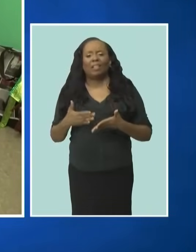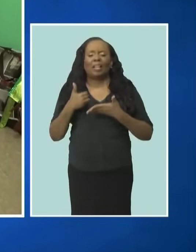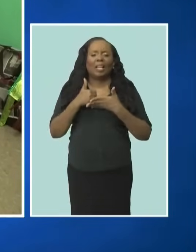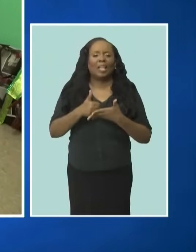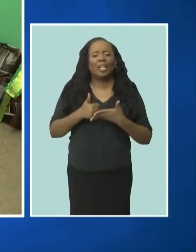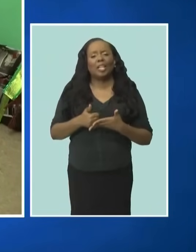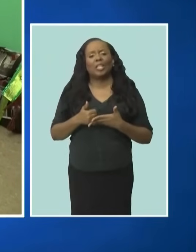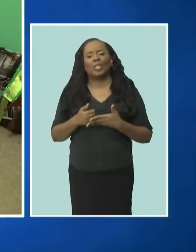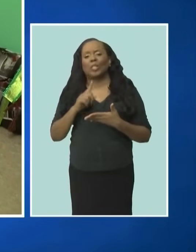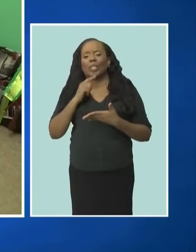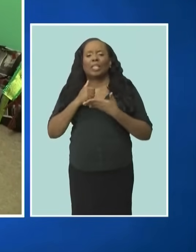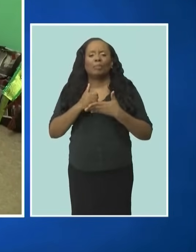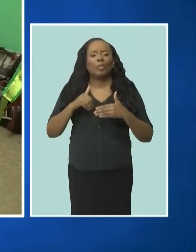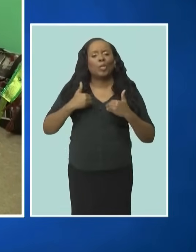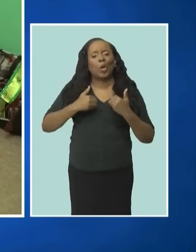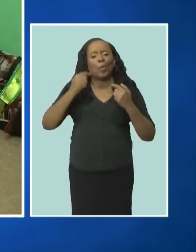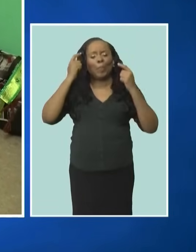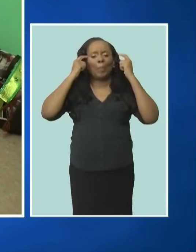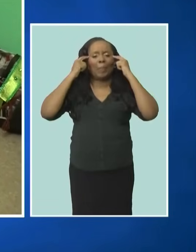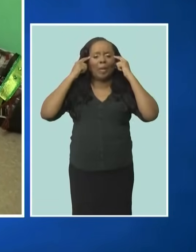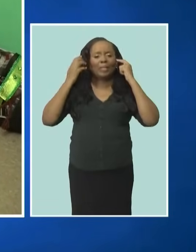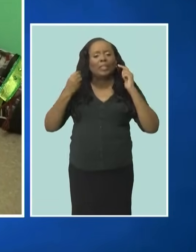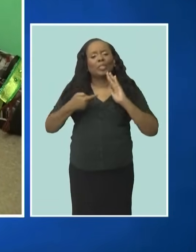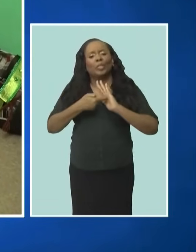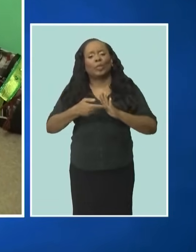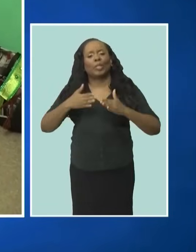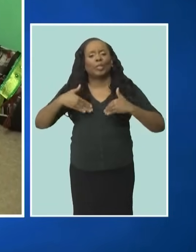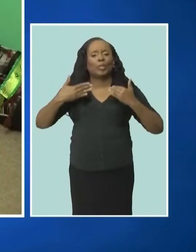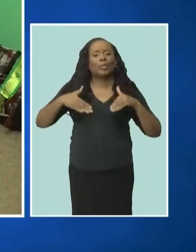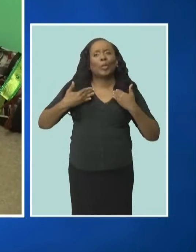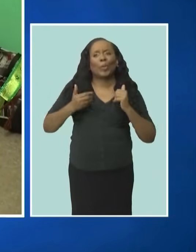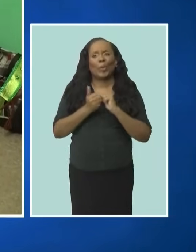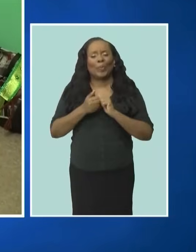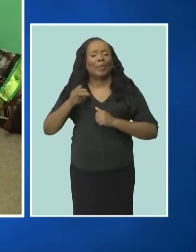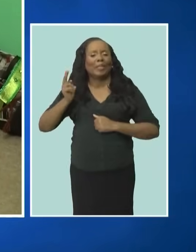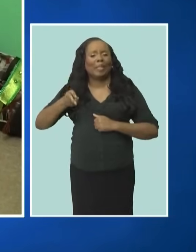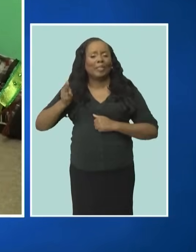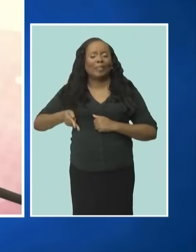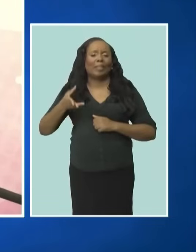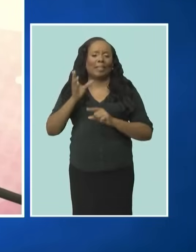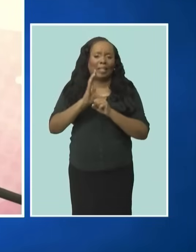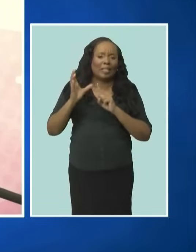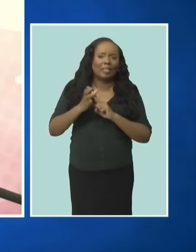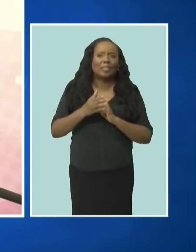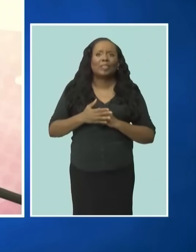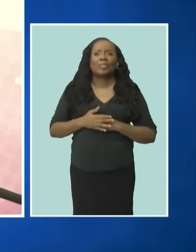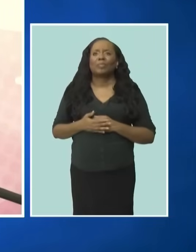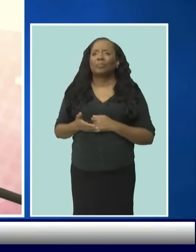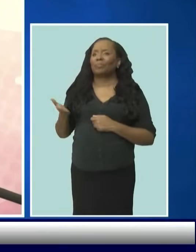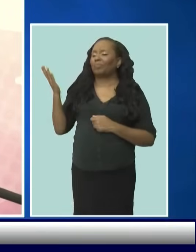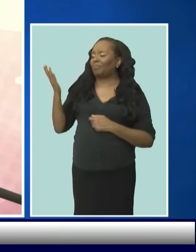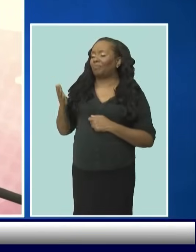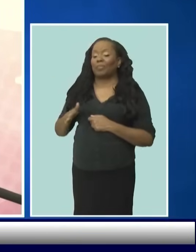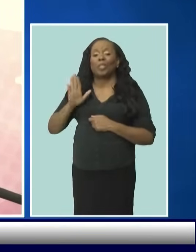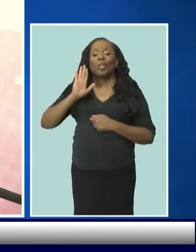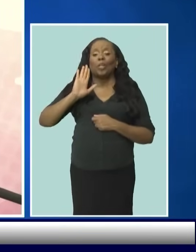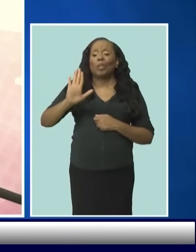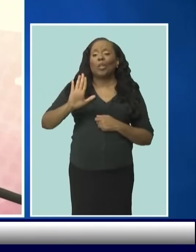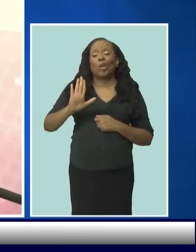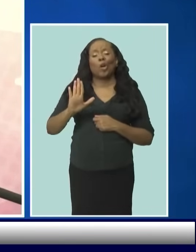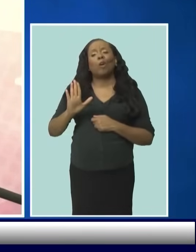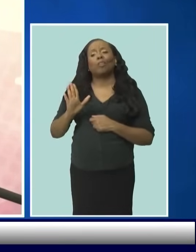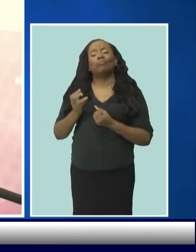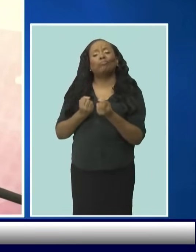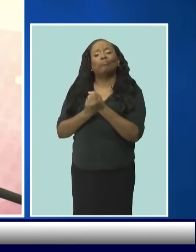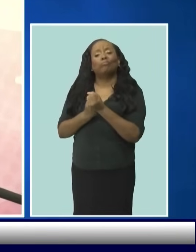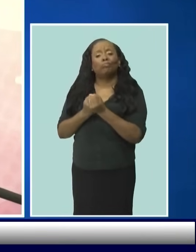to find joy and identify in their heritage. Your commitment to youth development and cultural